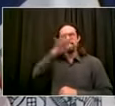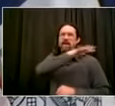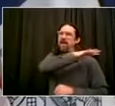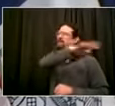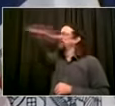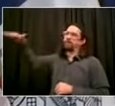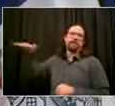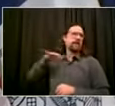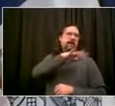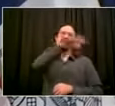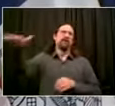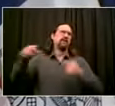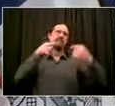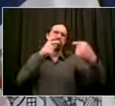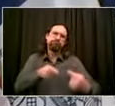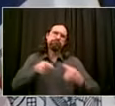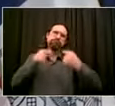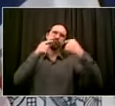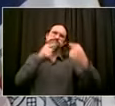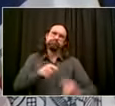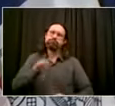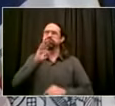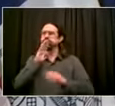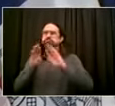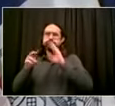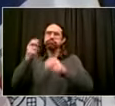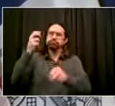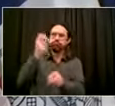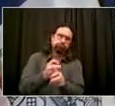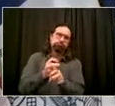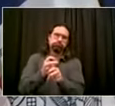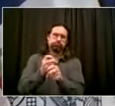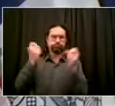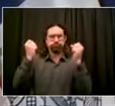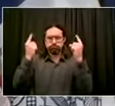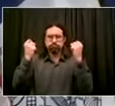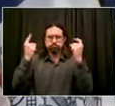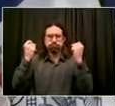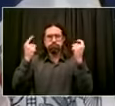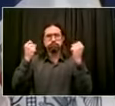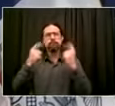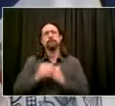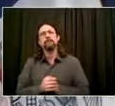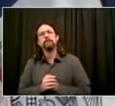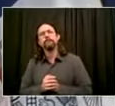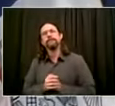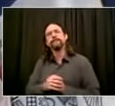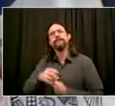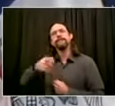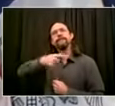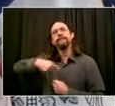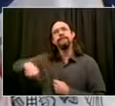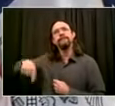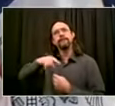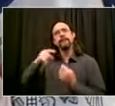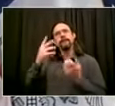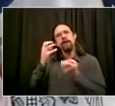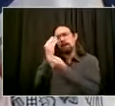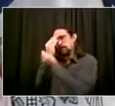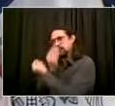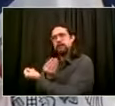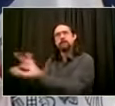community have suffered, and they need to know that we as the city government understand their